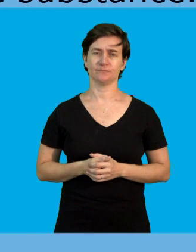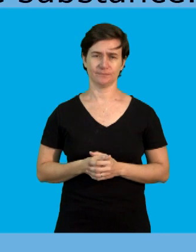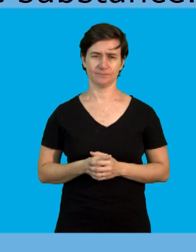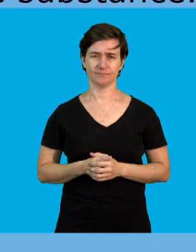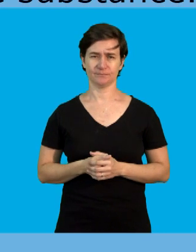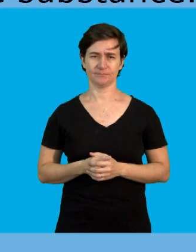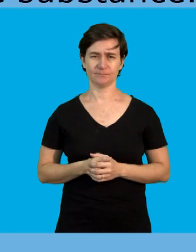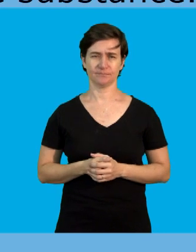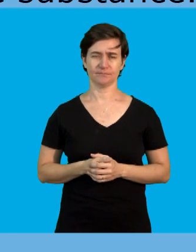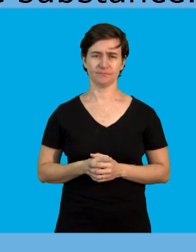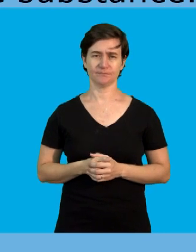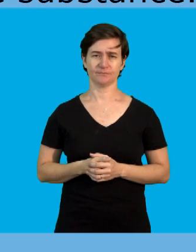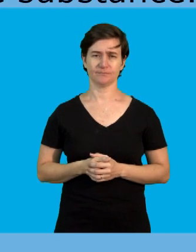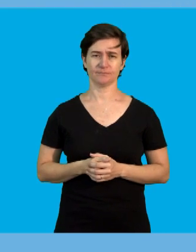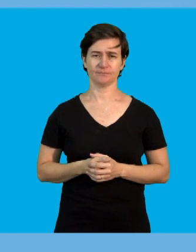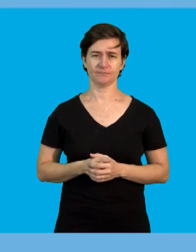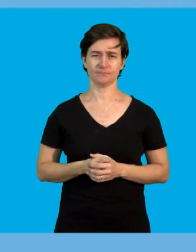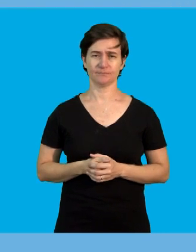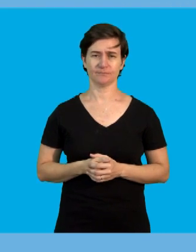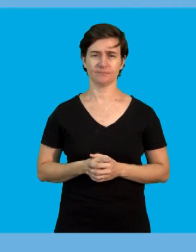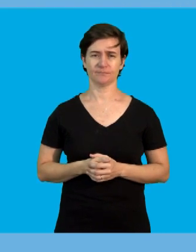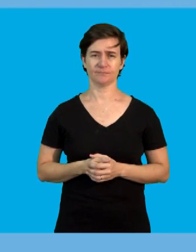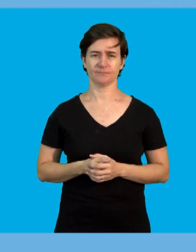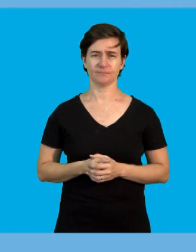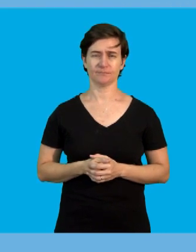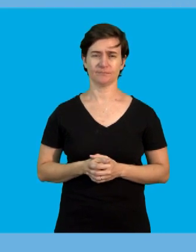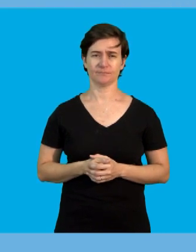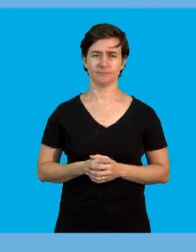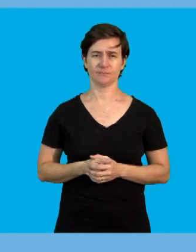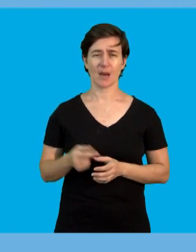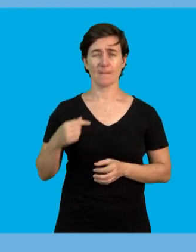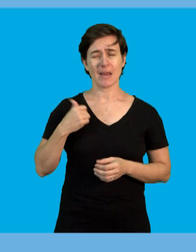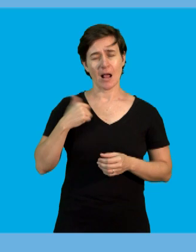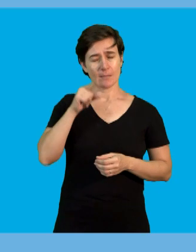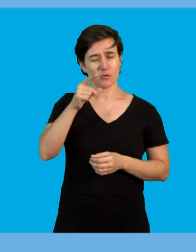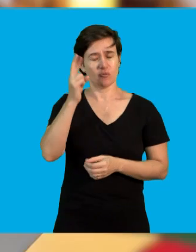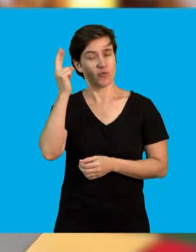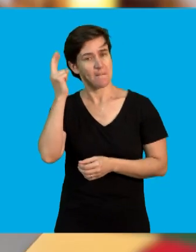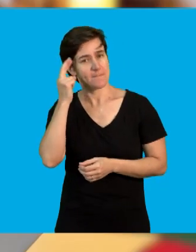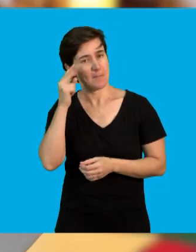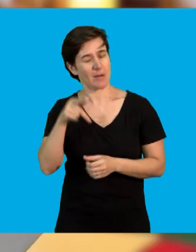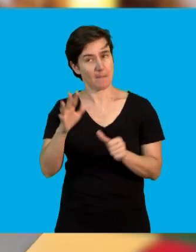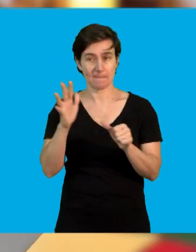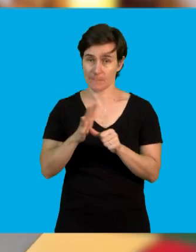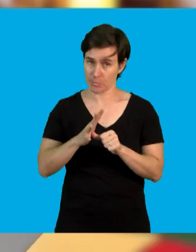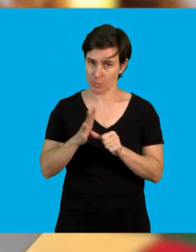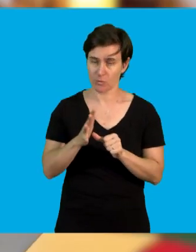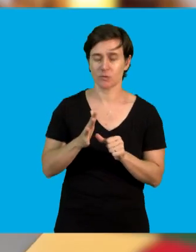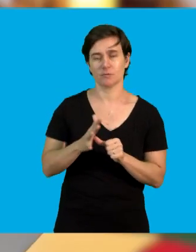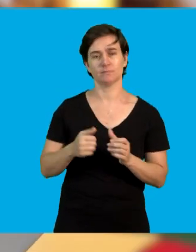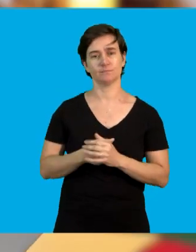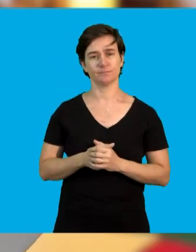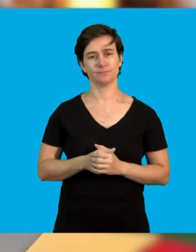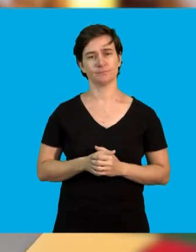for us? Furthermore, what I then need you to take away from this lesson, the very important things that I want you to